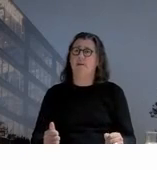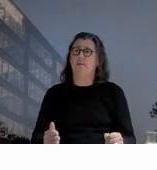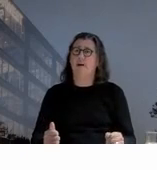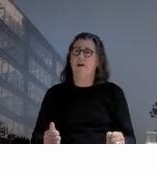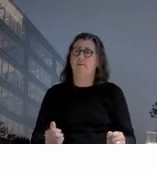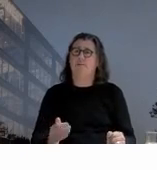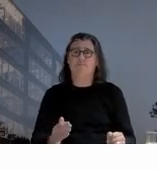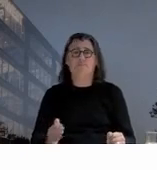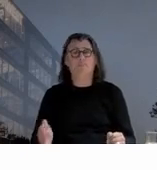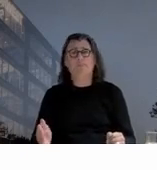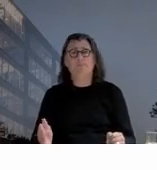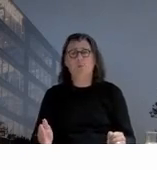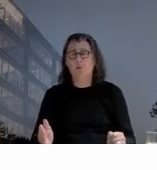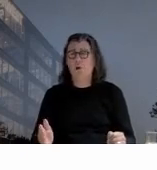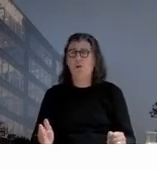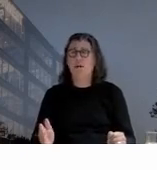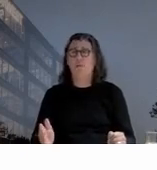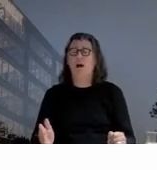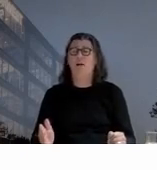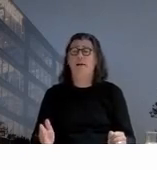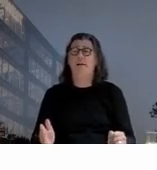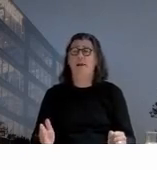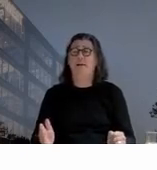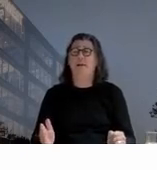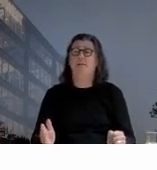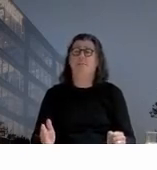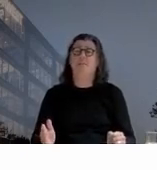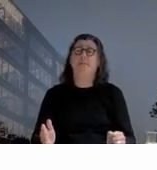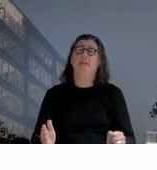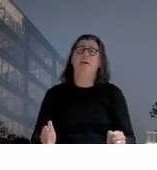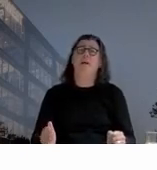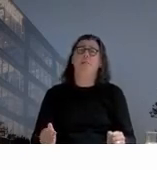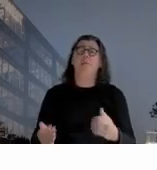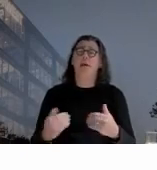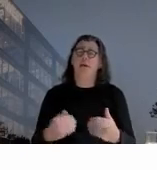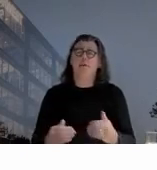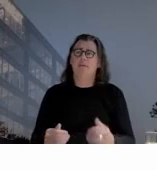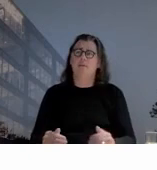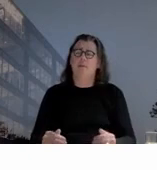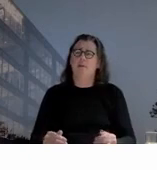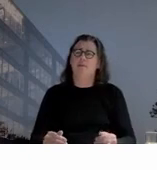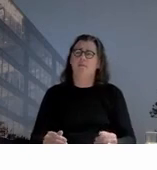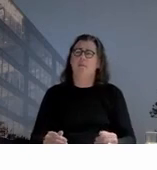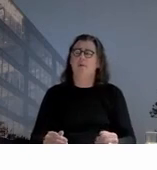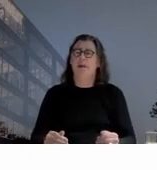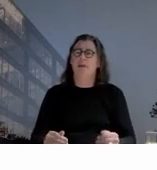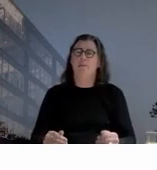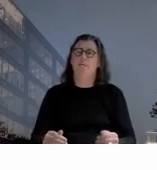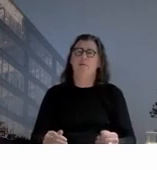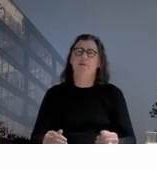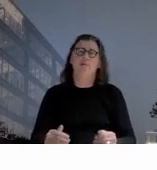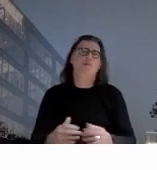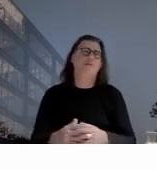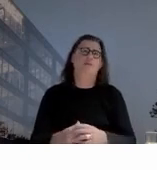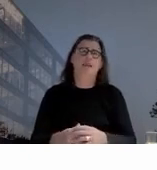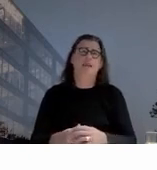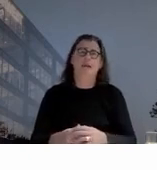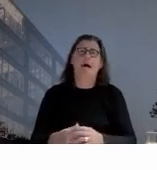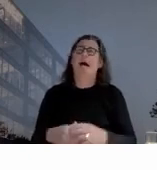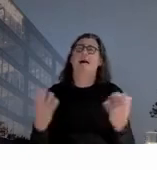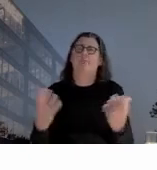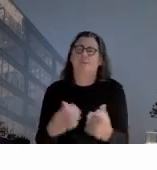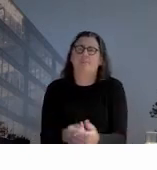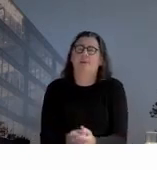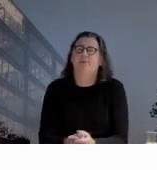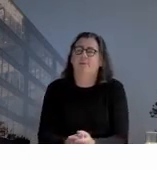in 2025, we're already partway down that curve. But we asked ourselves the question, well, what would happen if we were able to just, let's